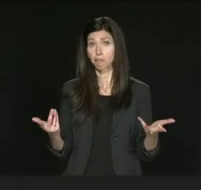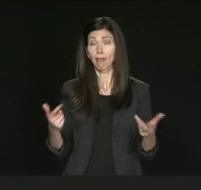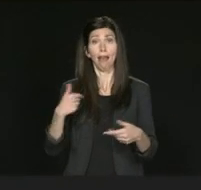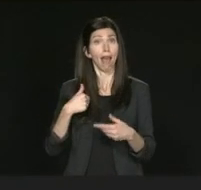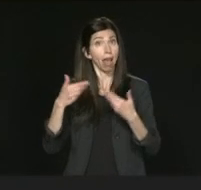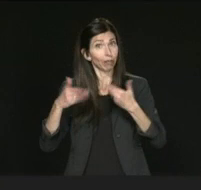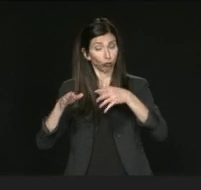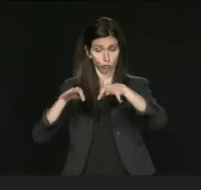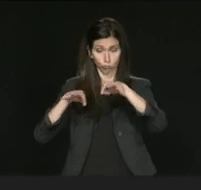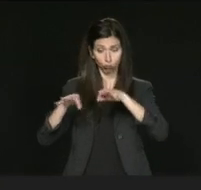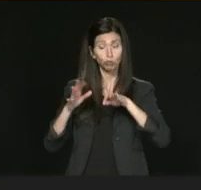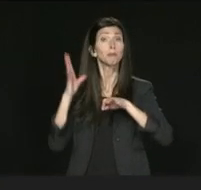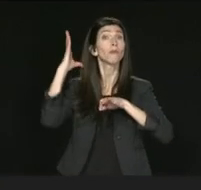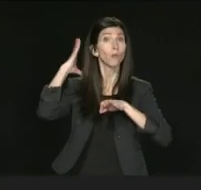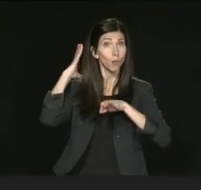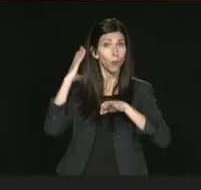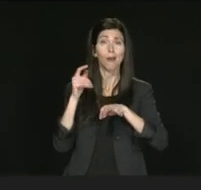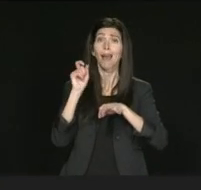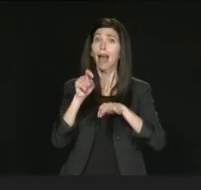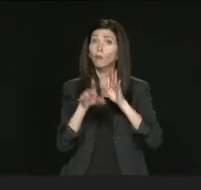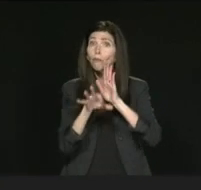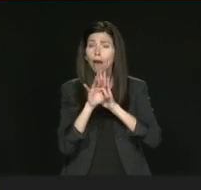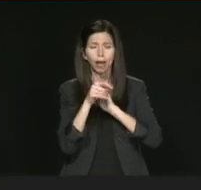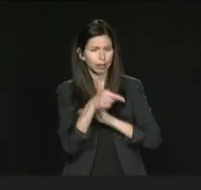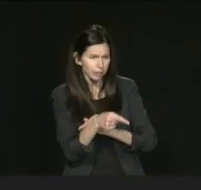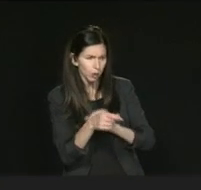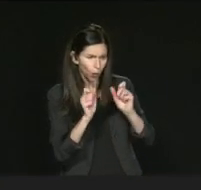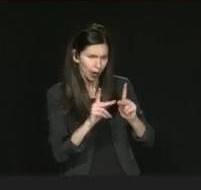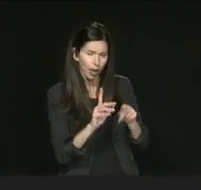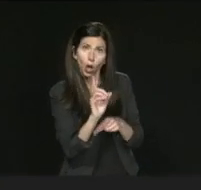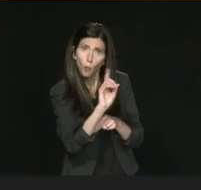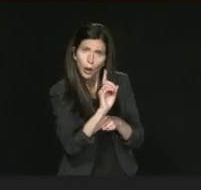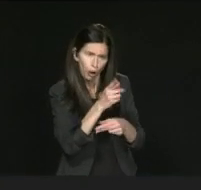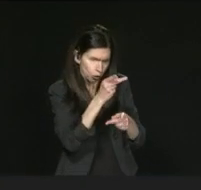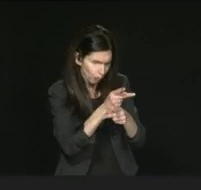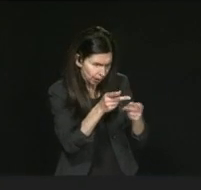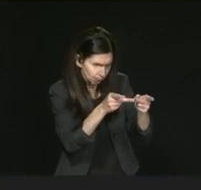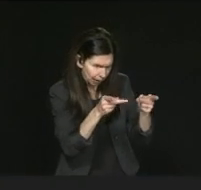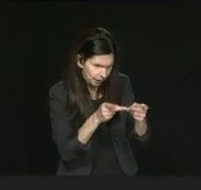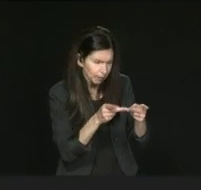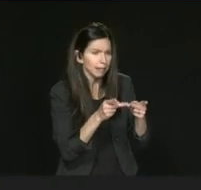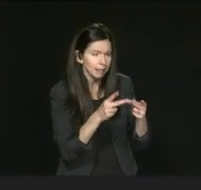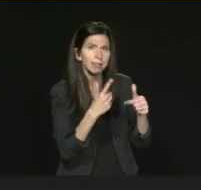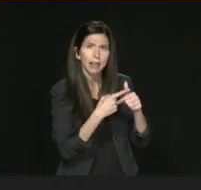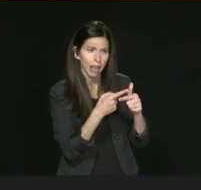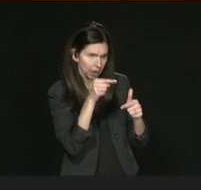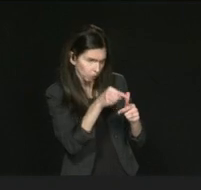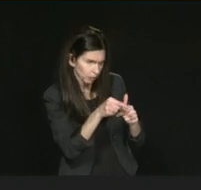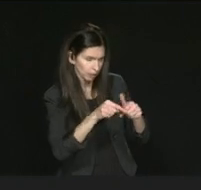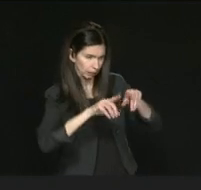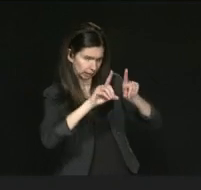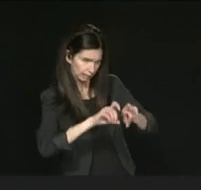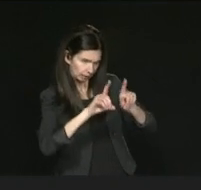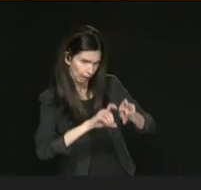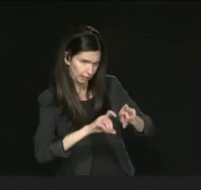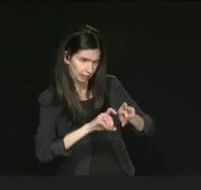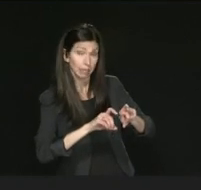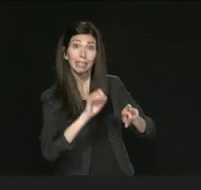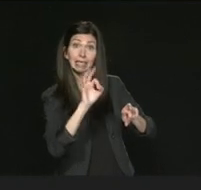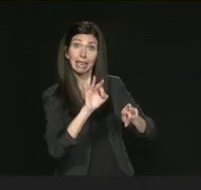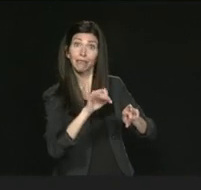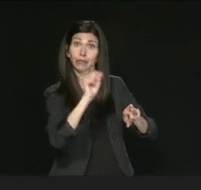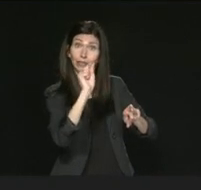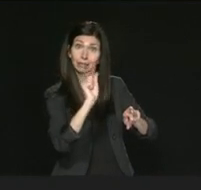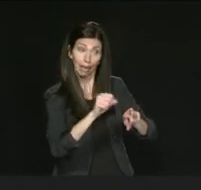and treat them properly. And then we also have to do contact tracing following those preliminary tests. That's